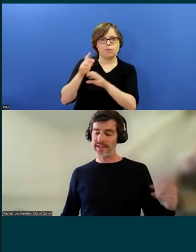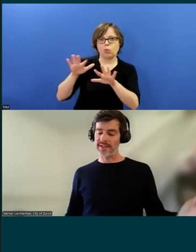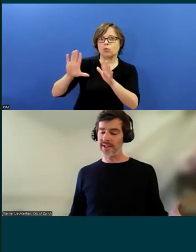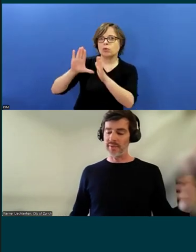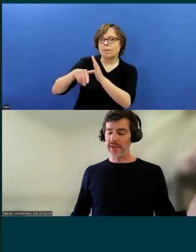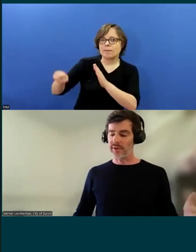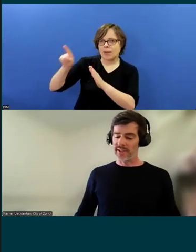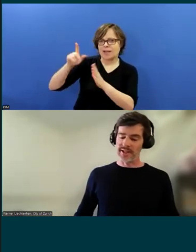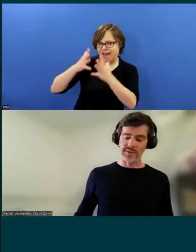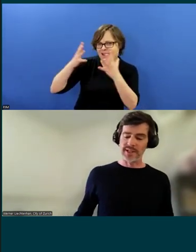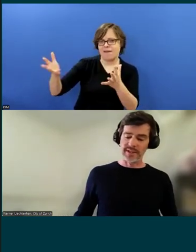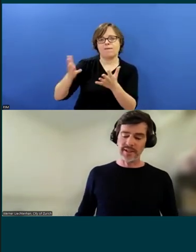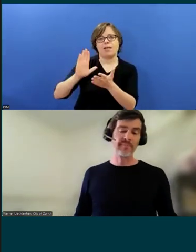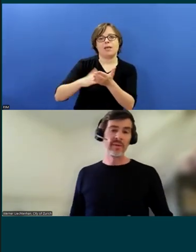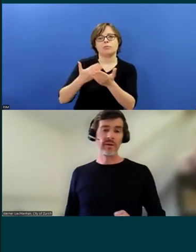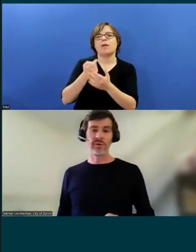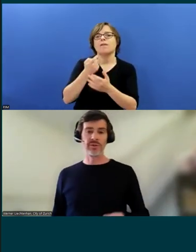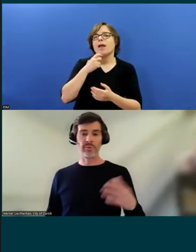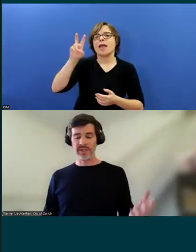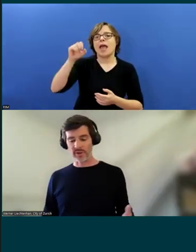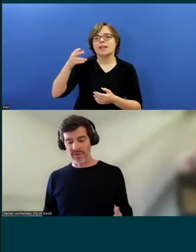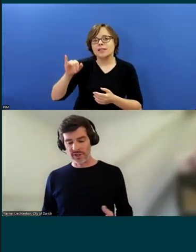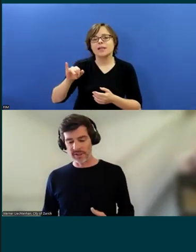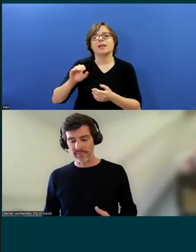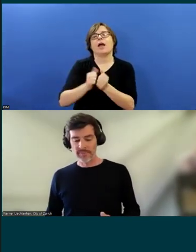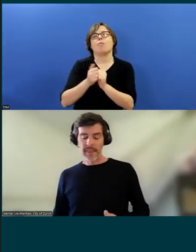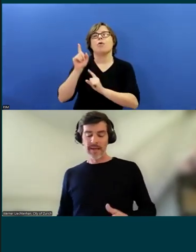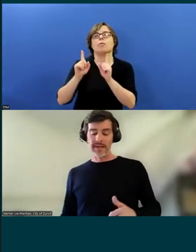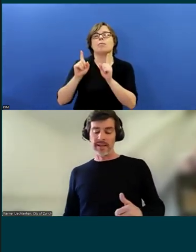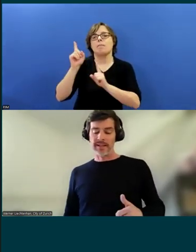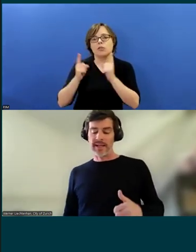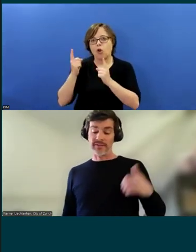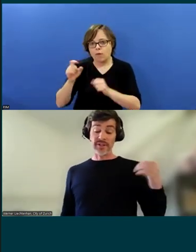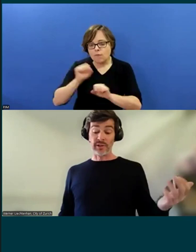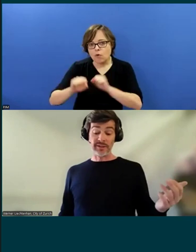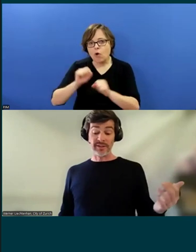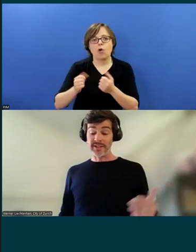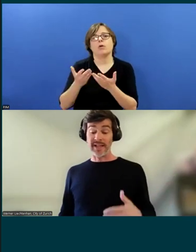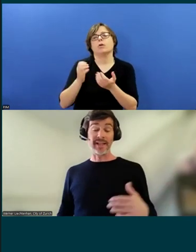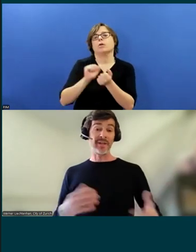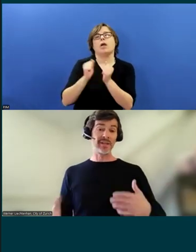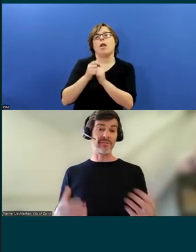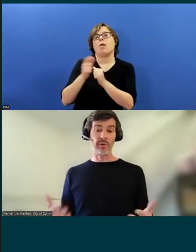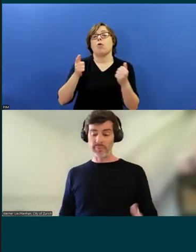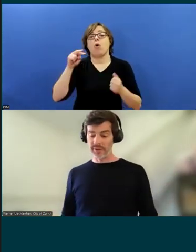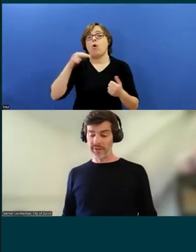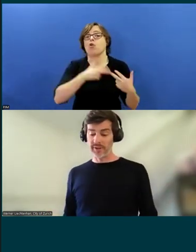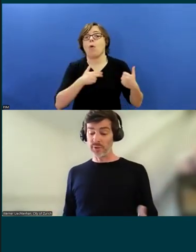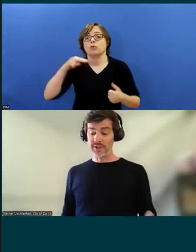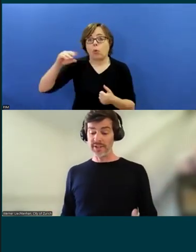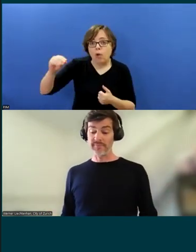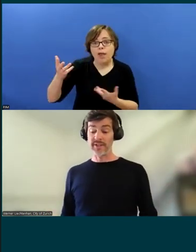York, Helsinki, Milan, Mexico City, or the European Commission. As a result, there is a dynamic